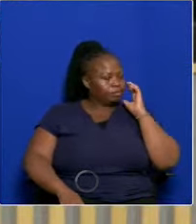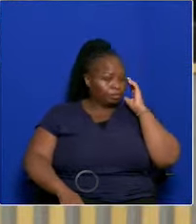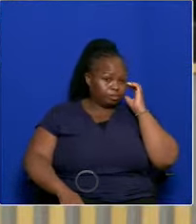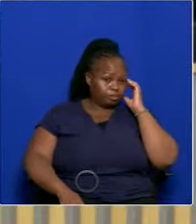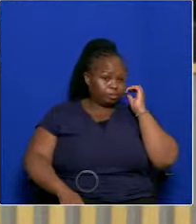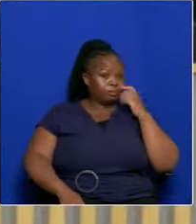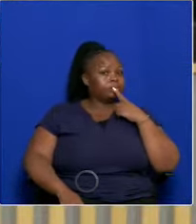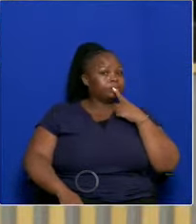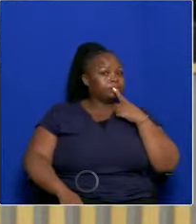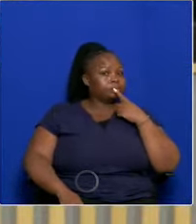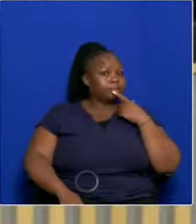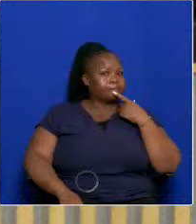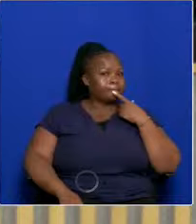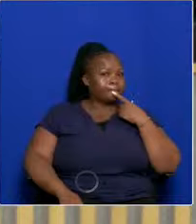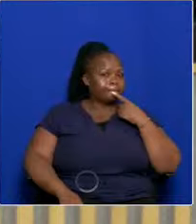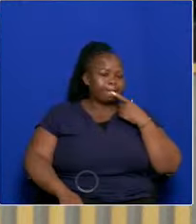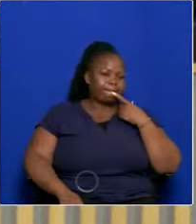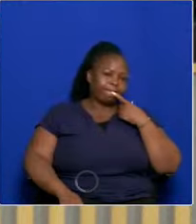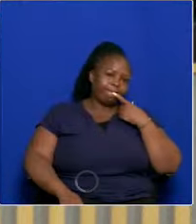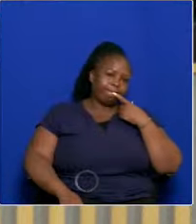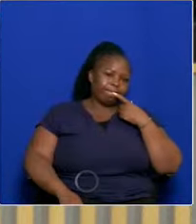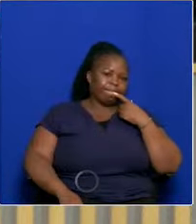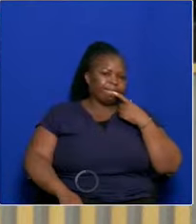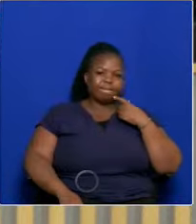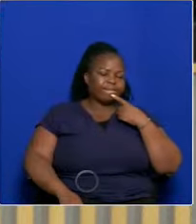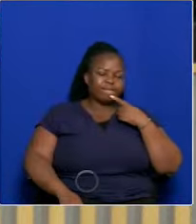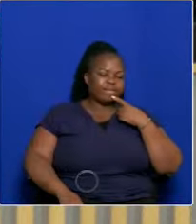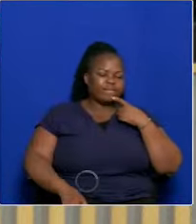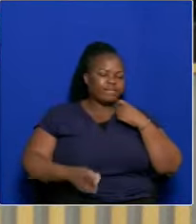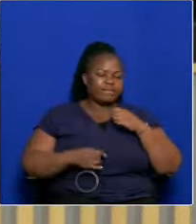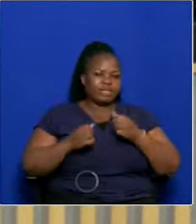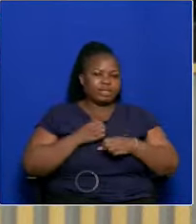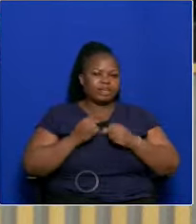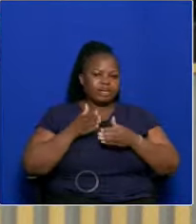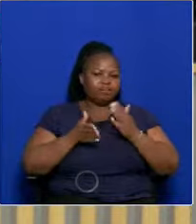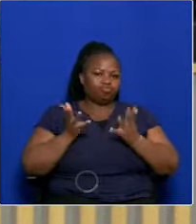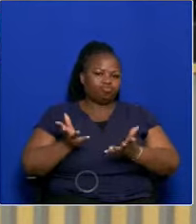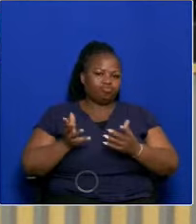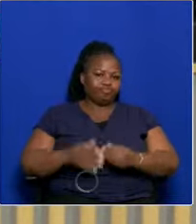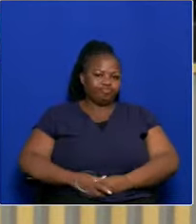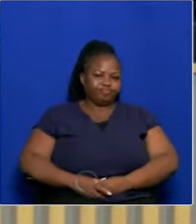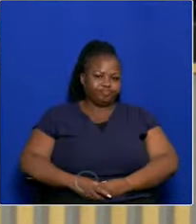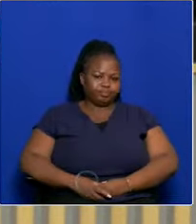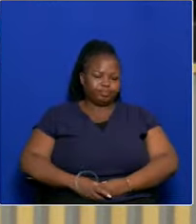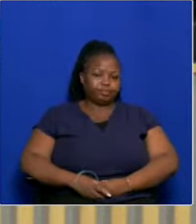this picture, that's not how it ended. In fact, 2 weeks later,